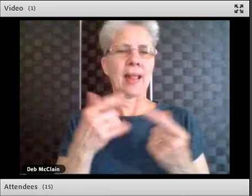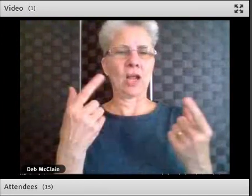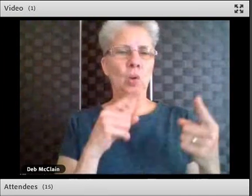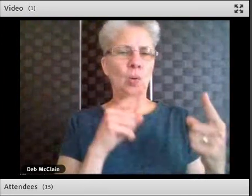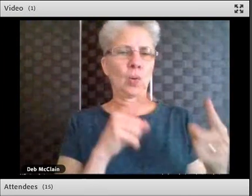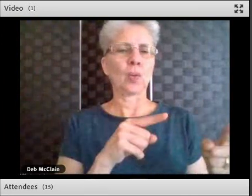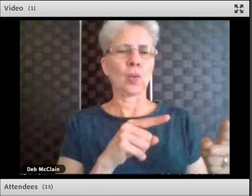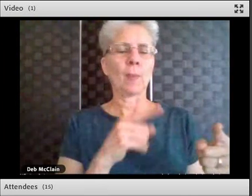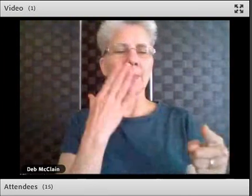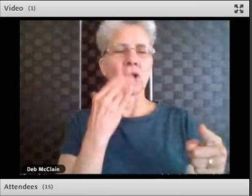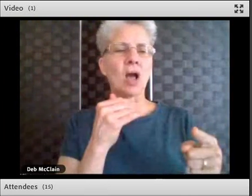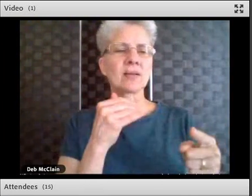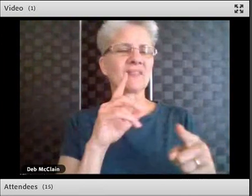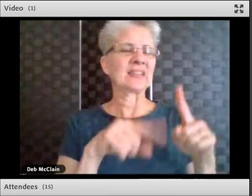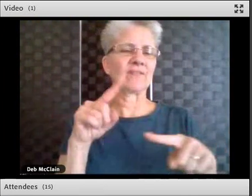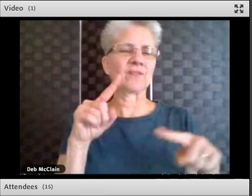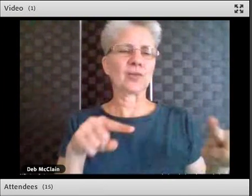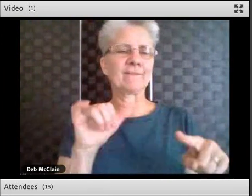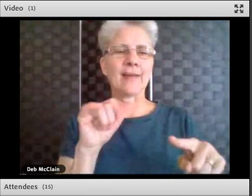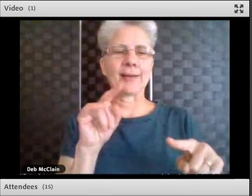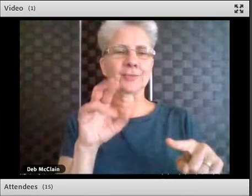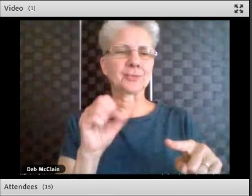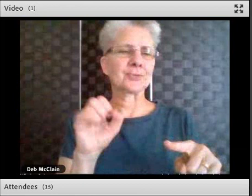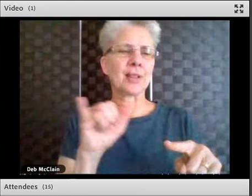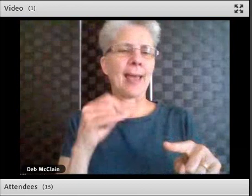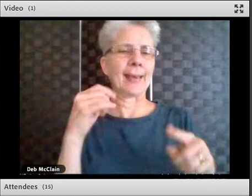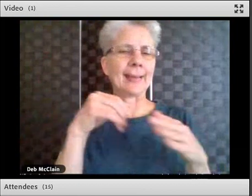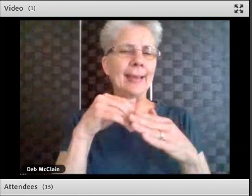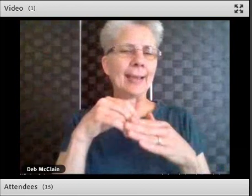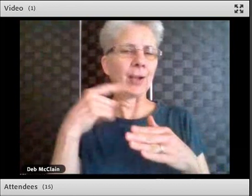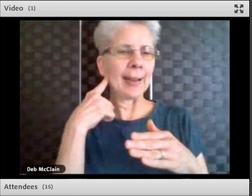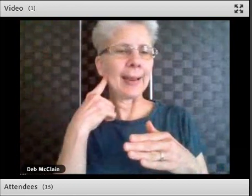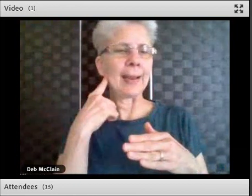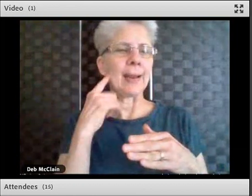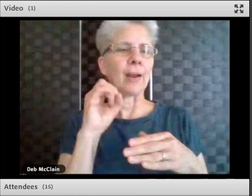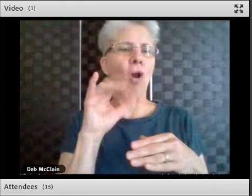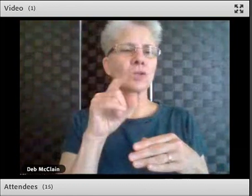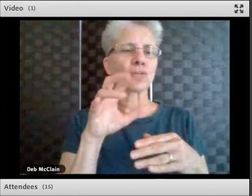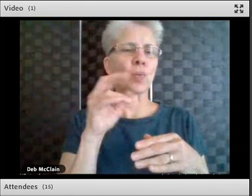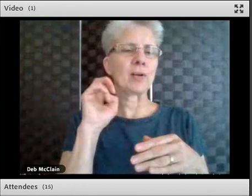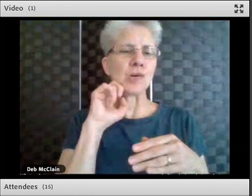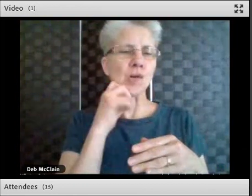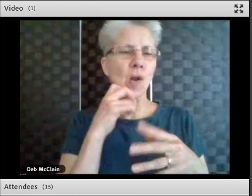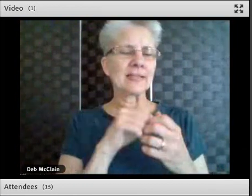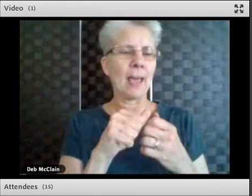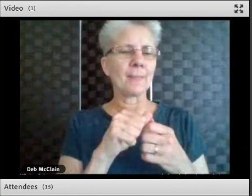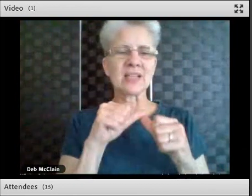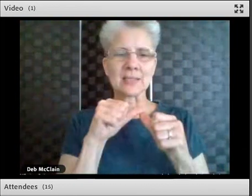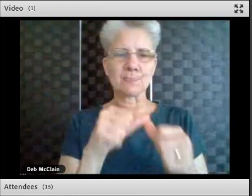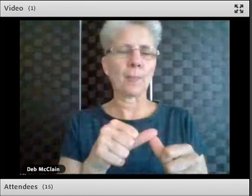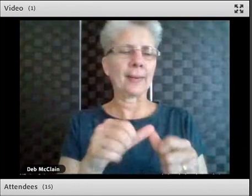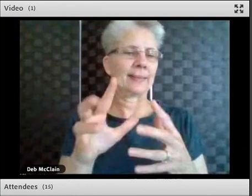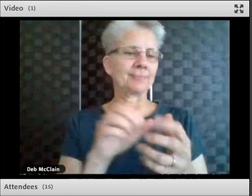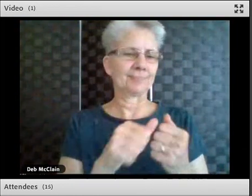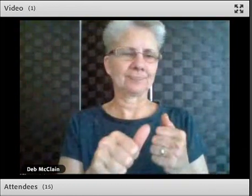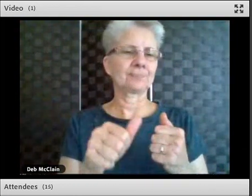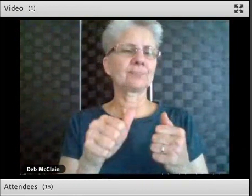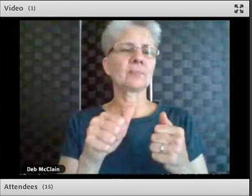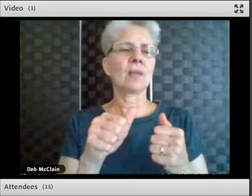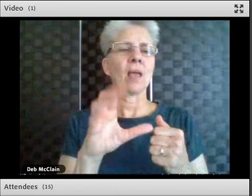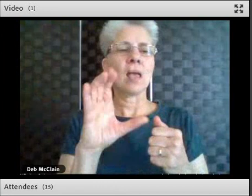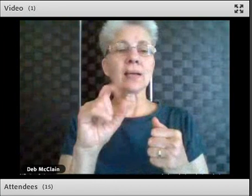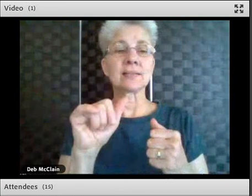occur because of different factors like inner ear or auditory nerve damage. That's your permanent hearing loss. And then you can have